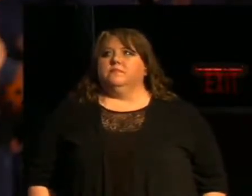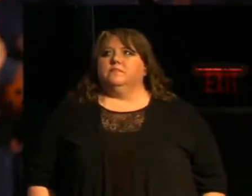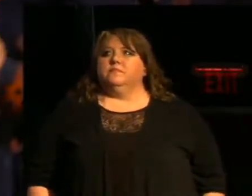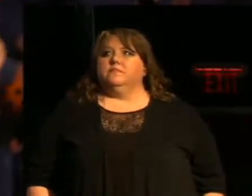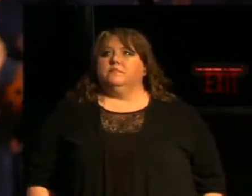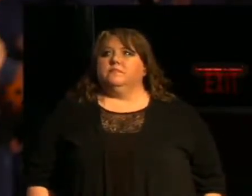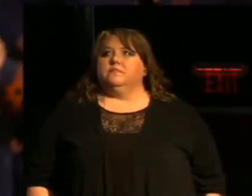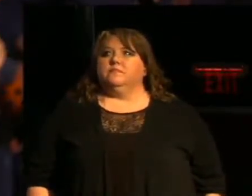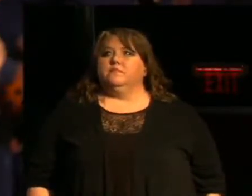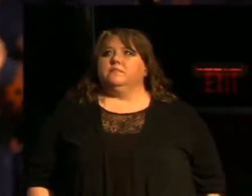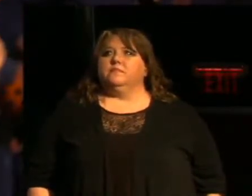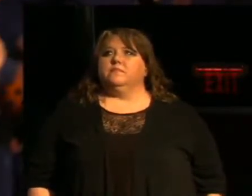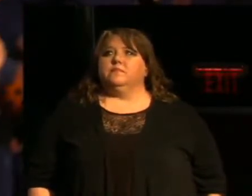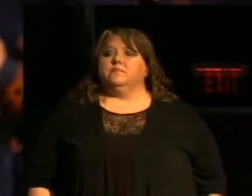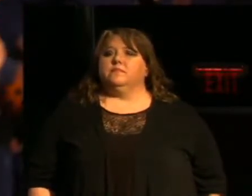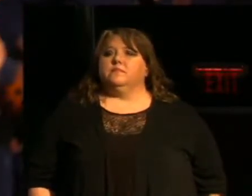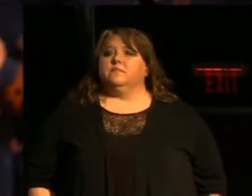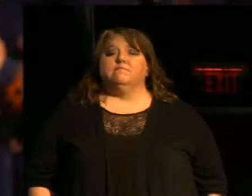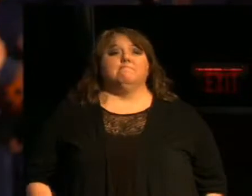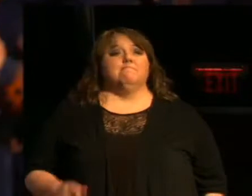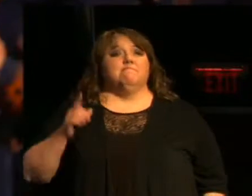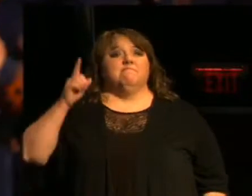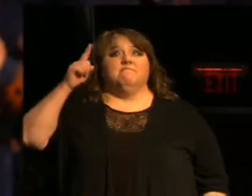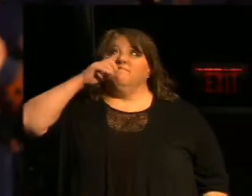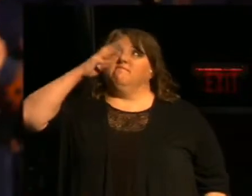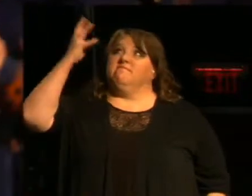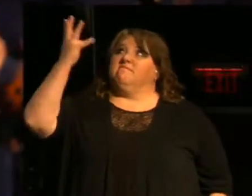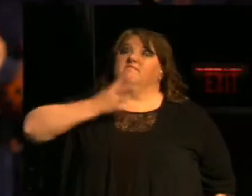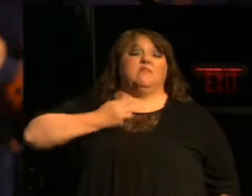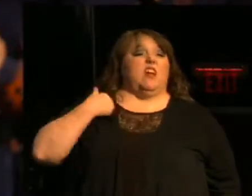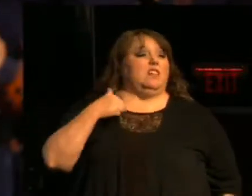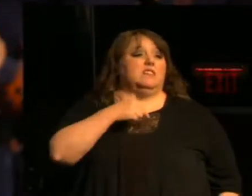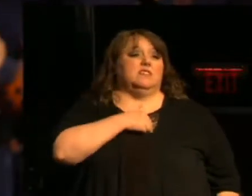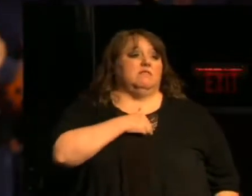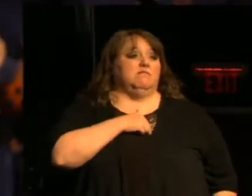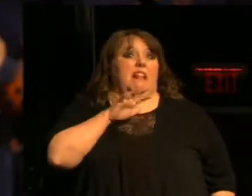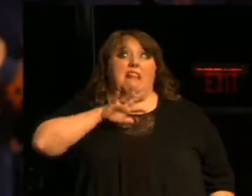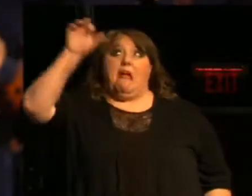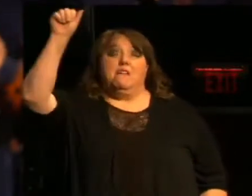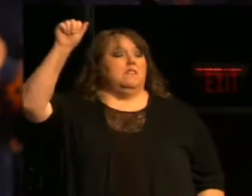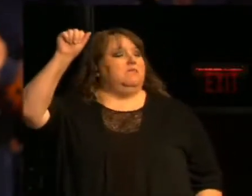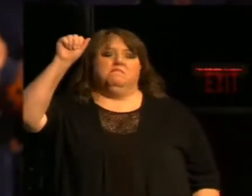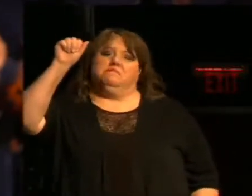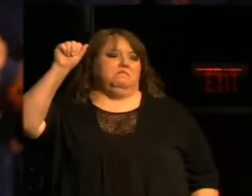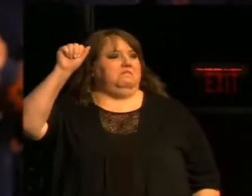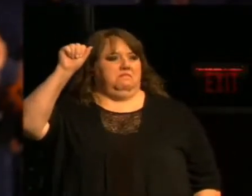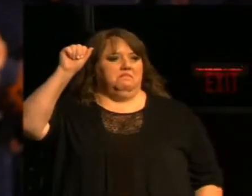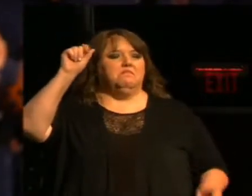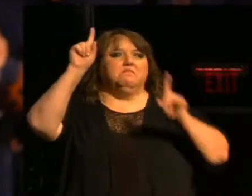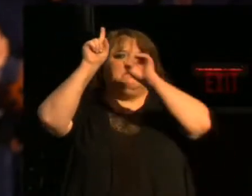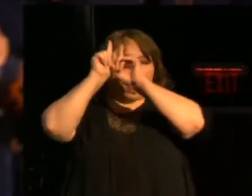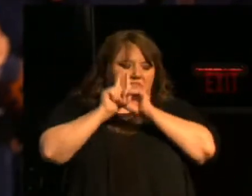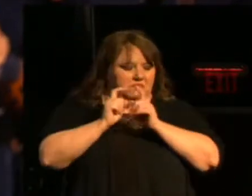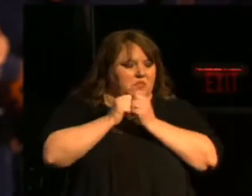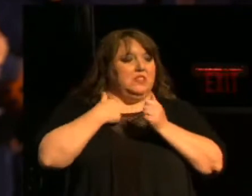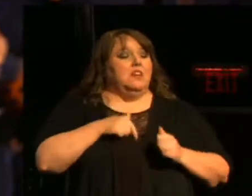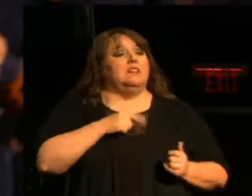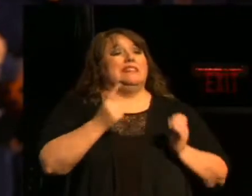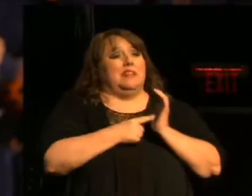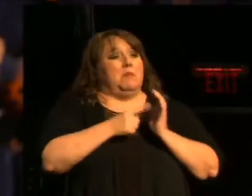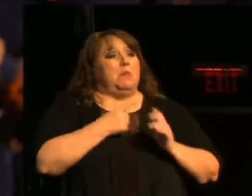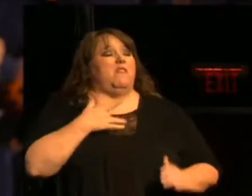of God before you were Republican or you were Democrat? Did you know that you were a child of God before you were man, before you were woman? And He said, you know what,